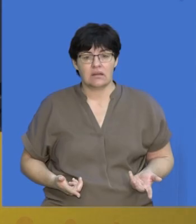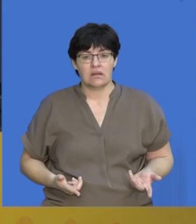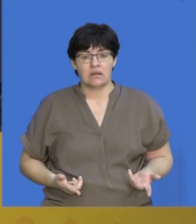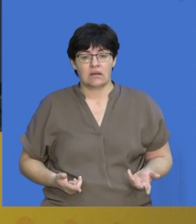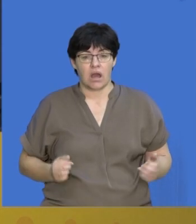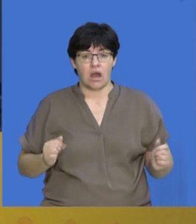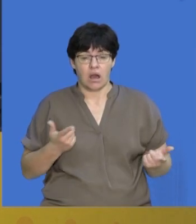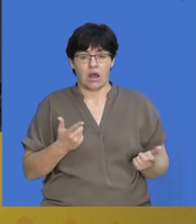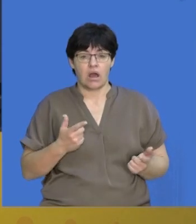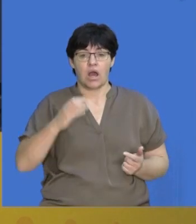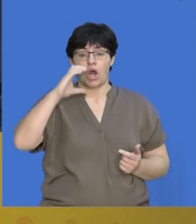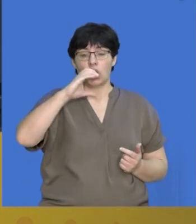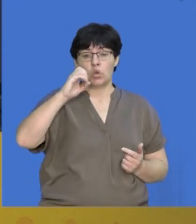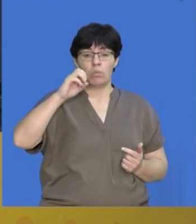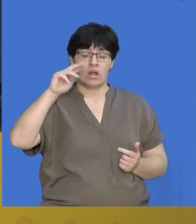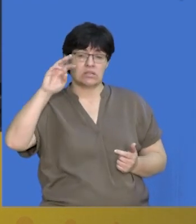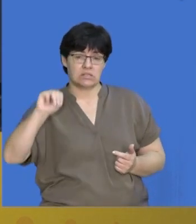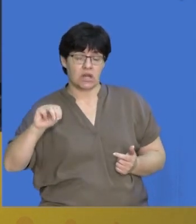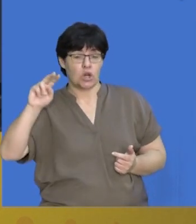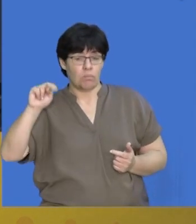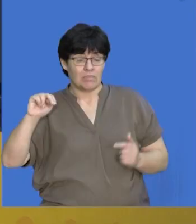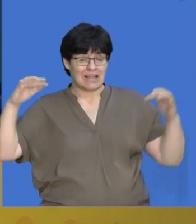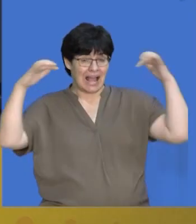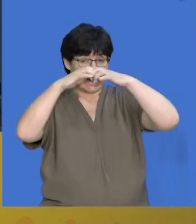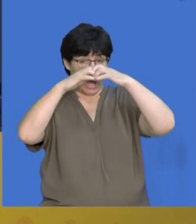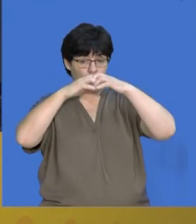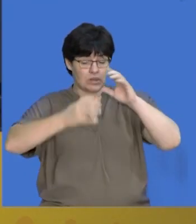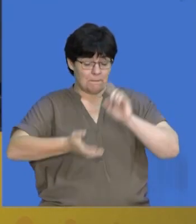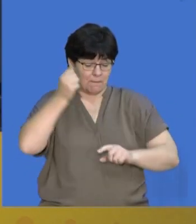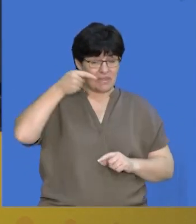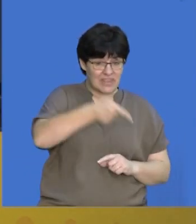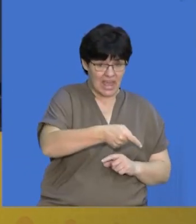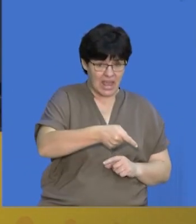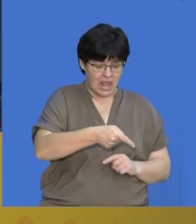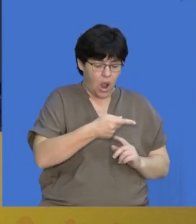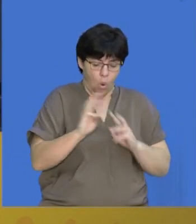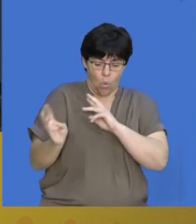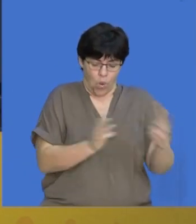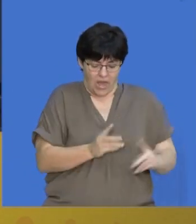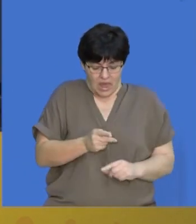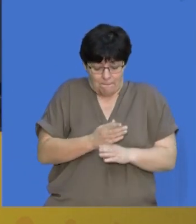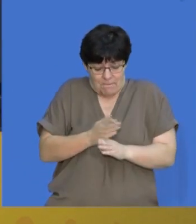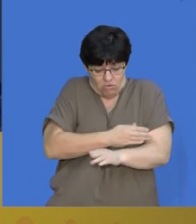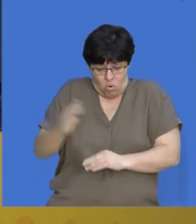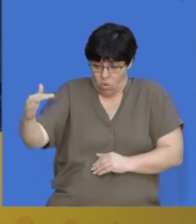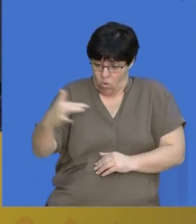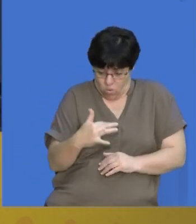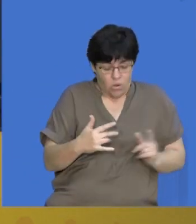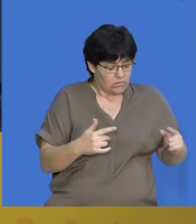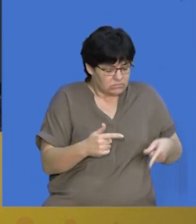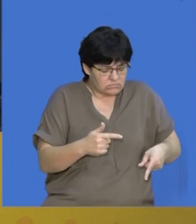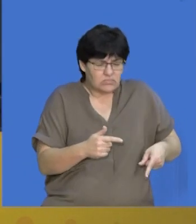Before the cumulonimbus clouds reach Cape Town, what type of weather? Note the question